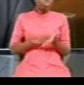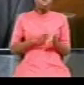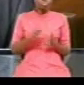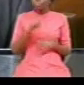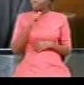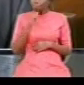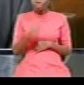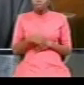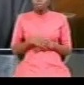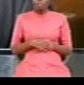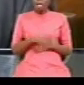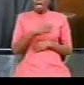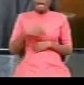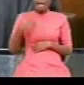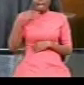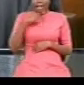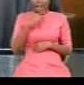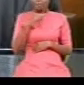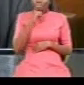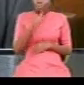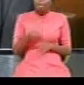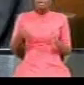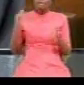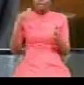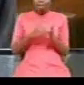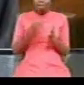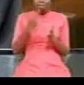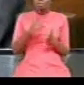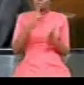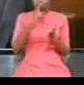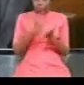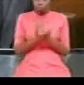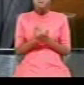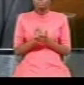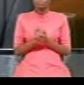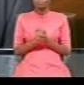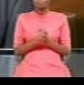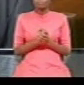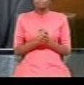glory not and lie not against the truth.